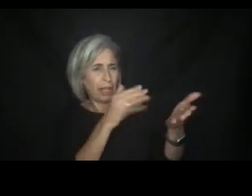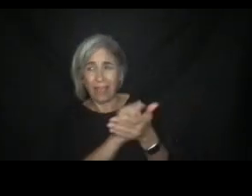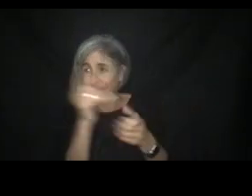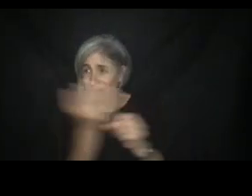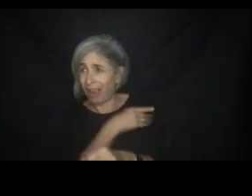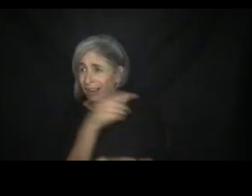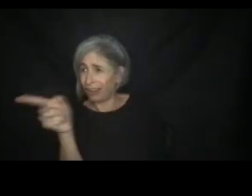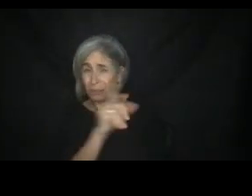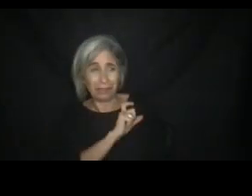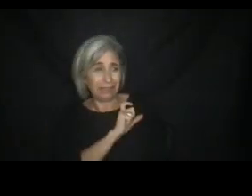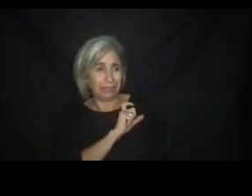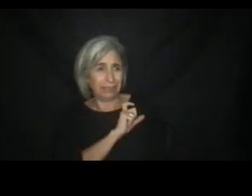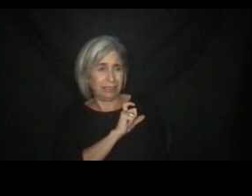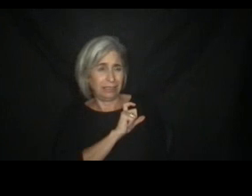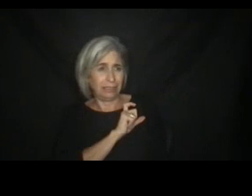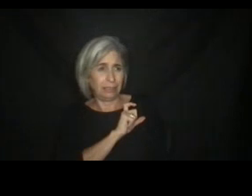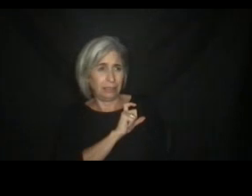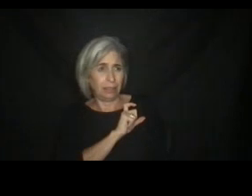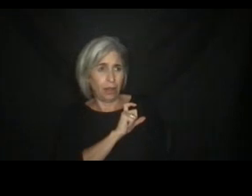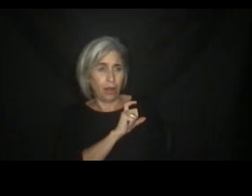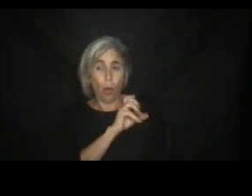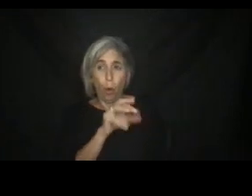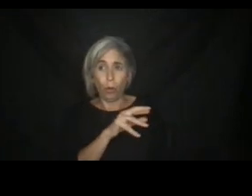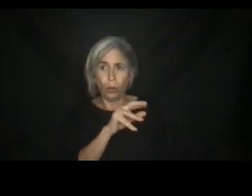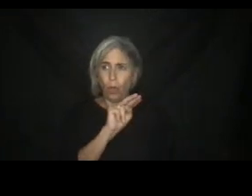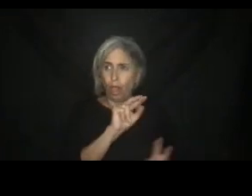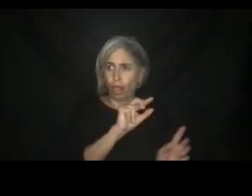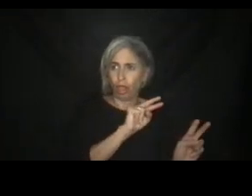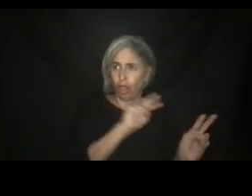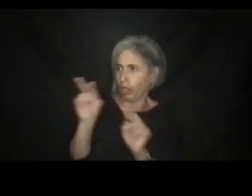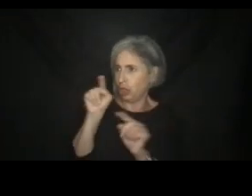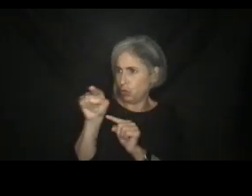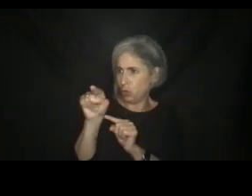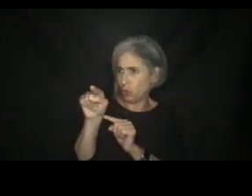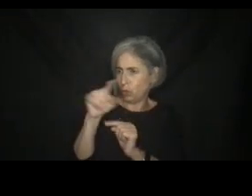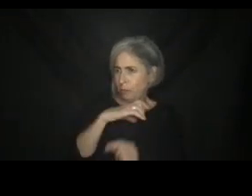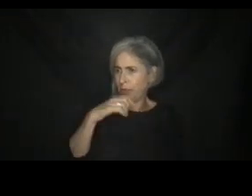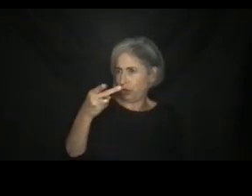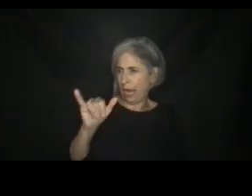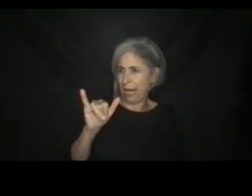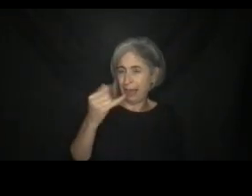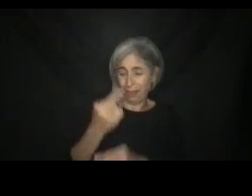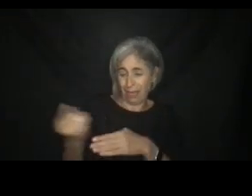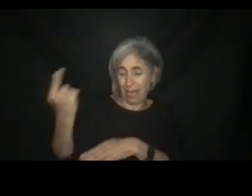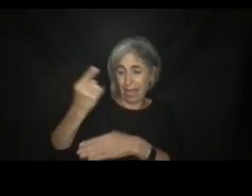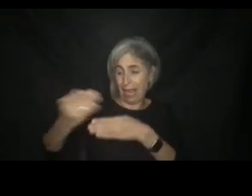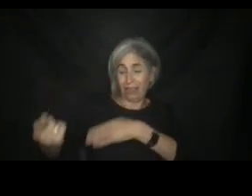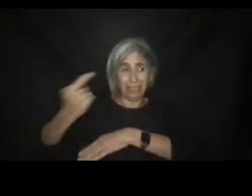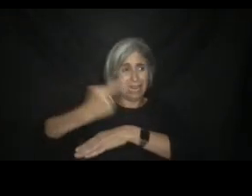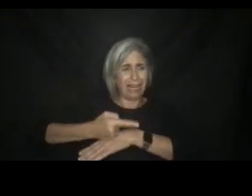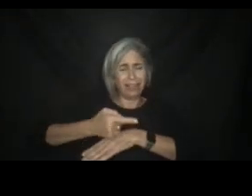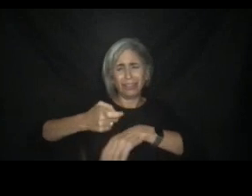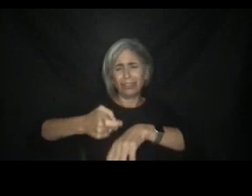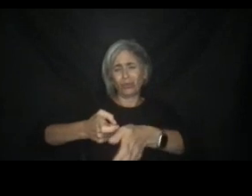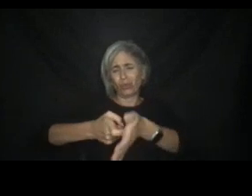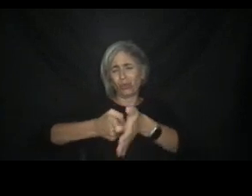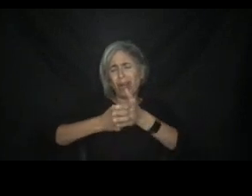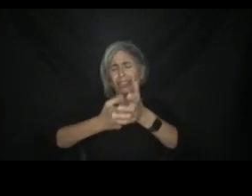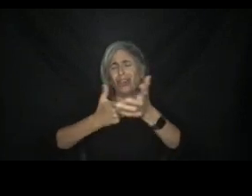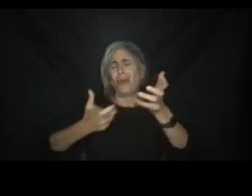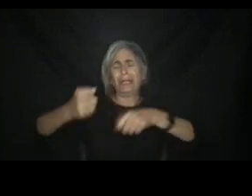this will put you on the spotlight. Because at the end of the day, this is taking way too long.